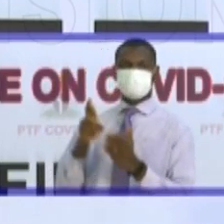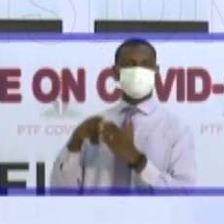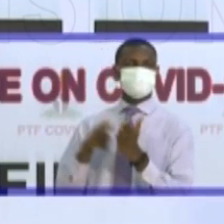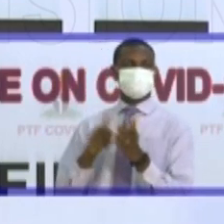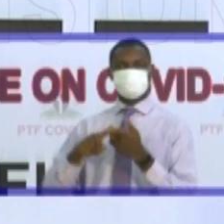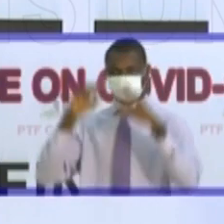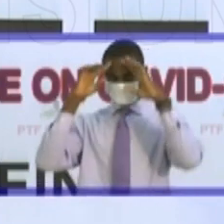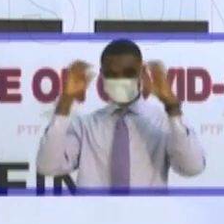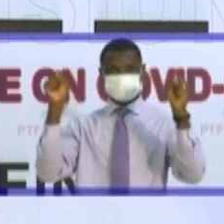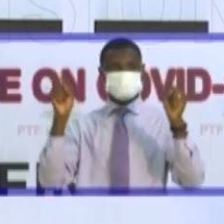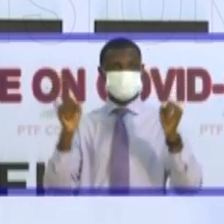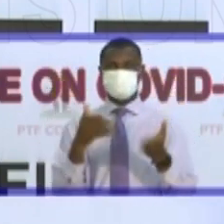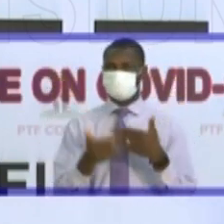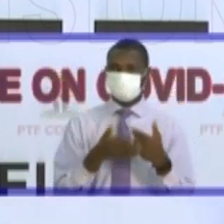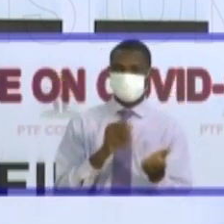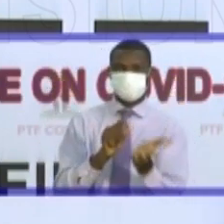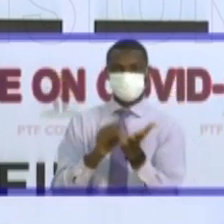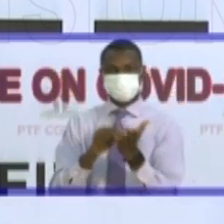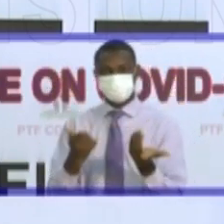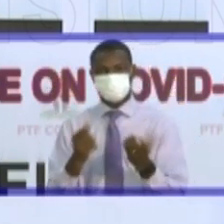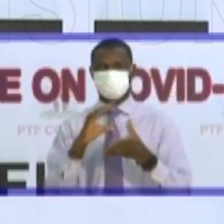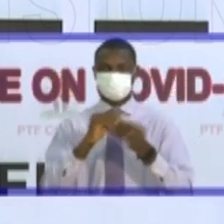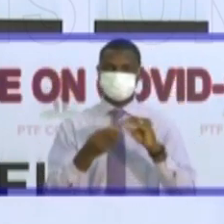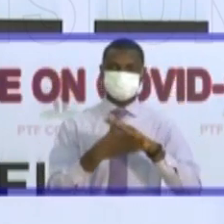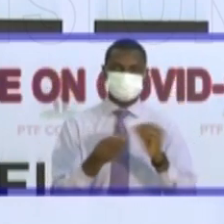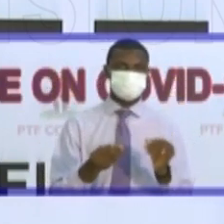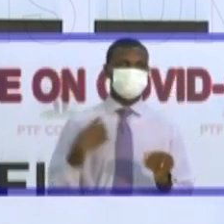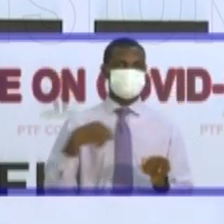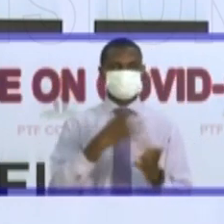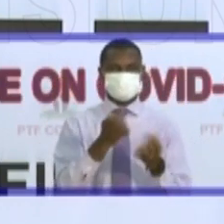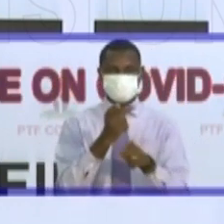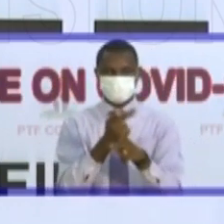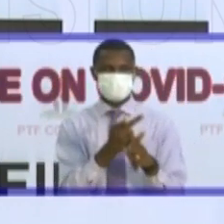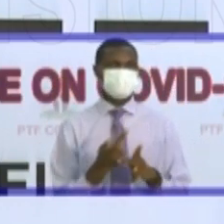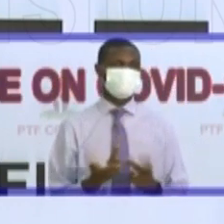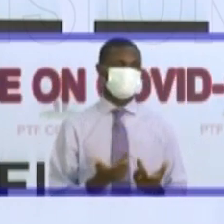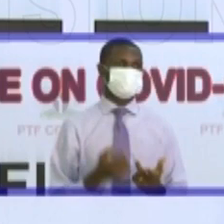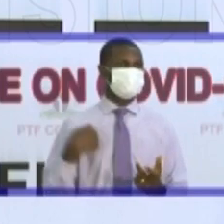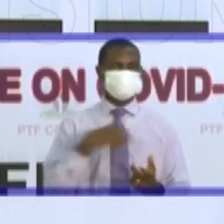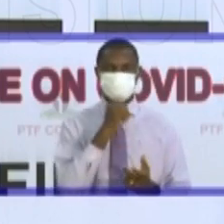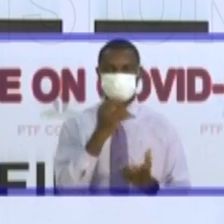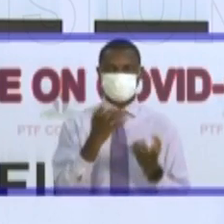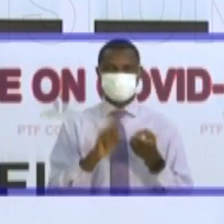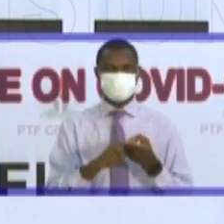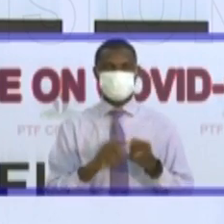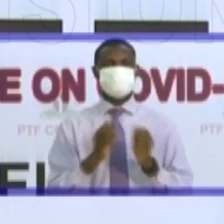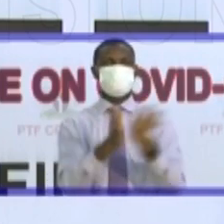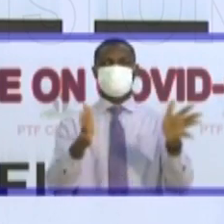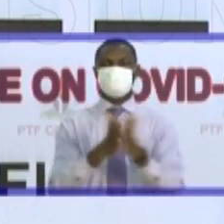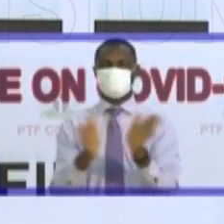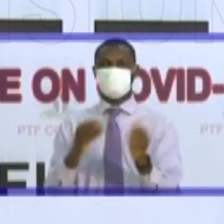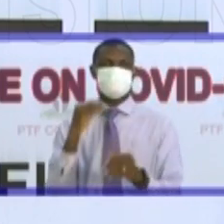the media exercise caution in circulating or publishing unverified news. To be very